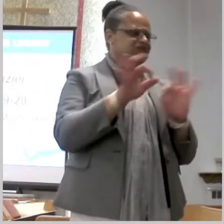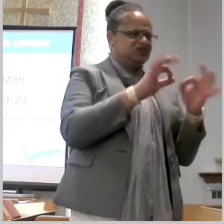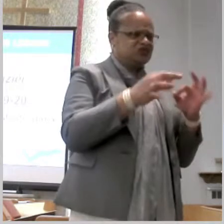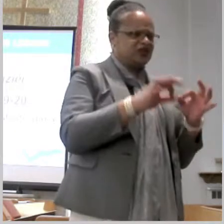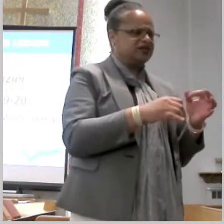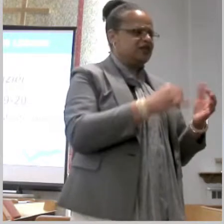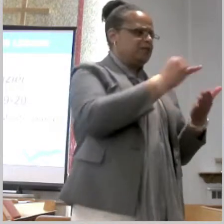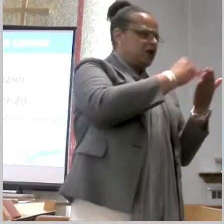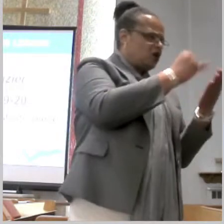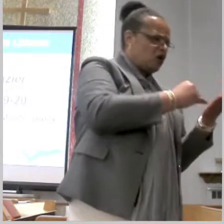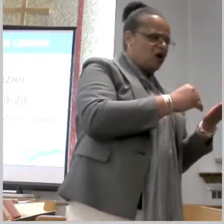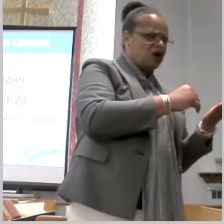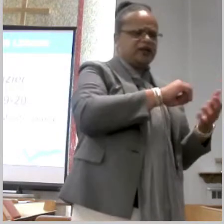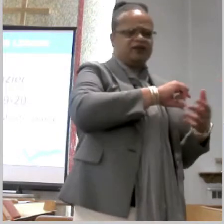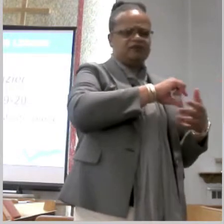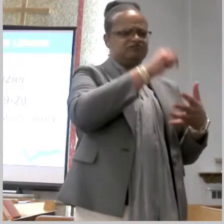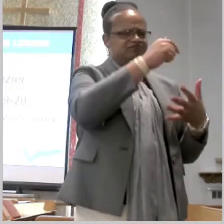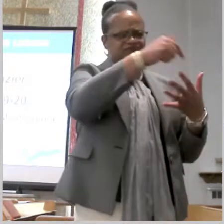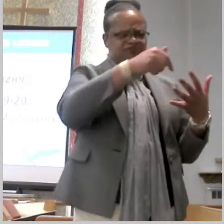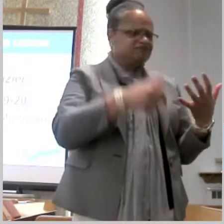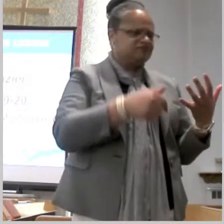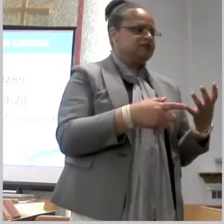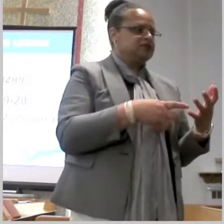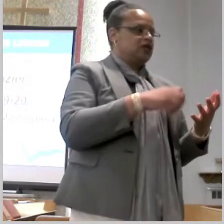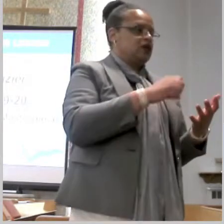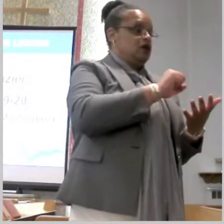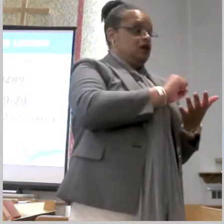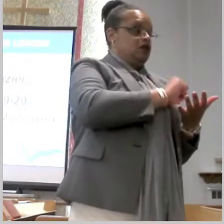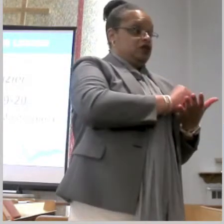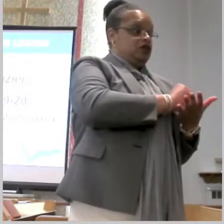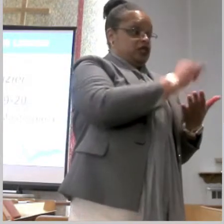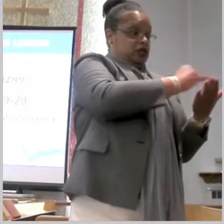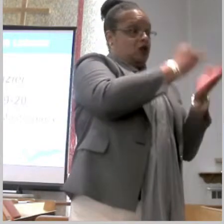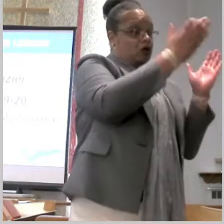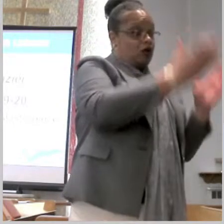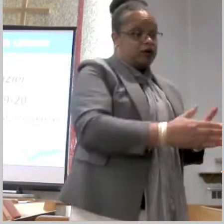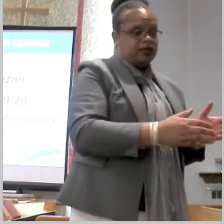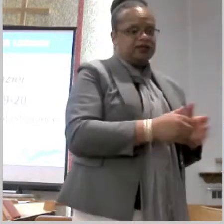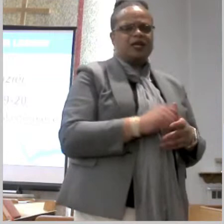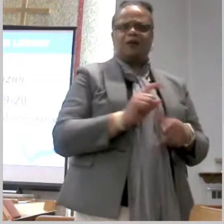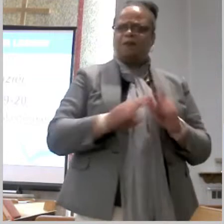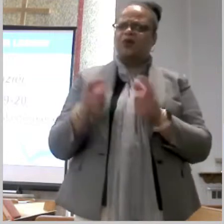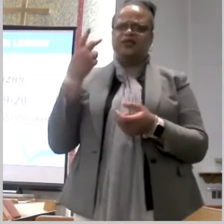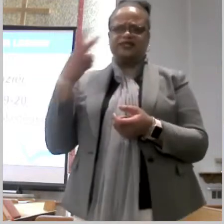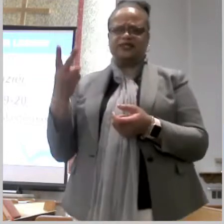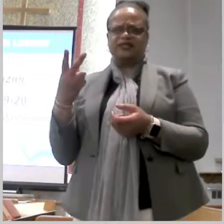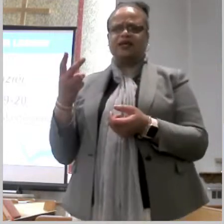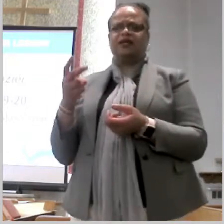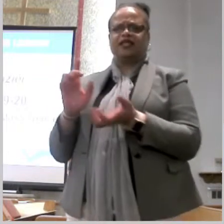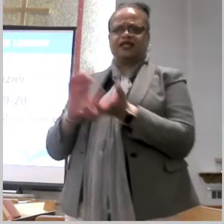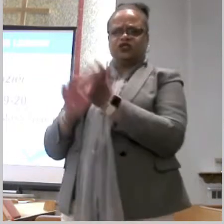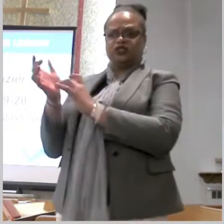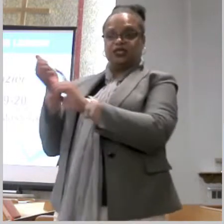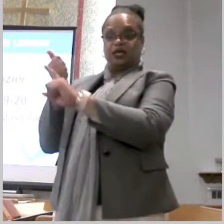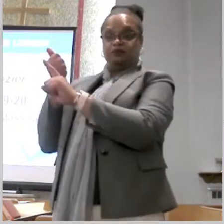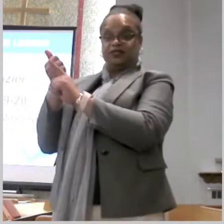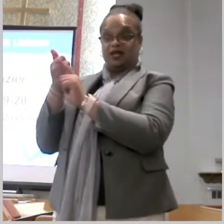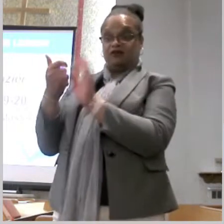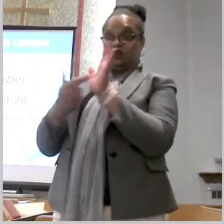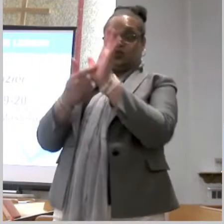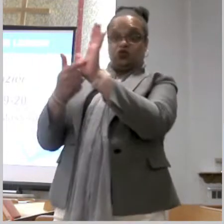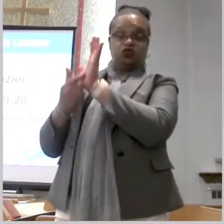up in finding out about the artist. But as Christ has showed us, with that sacrifice that he showed us on the